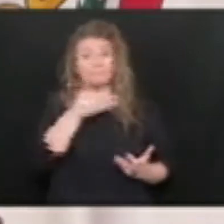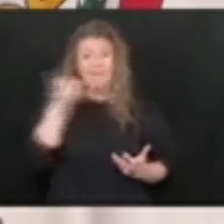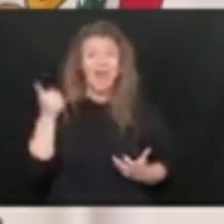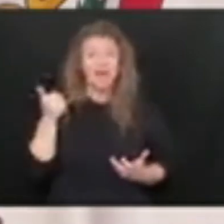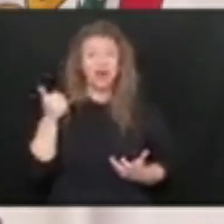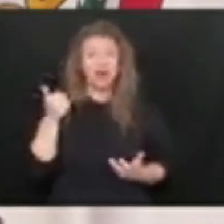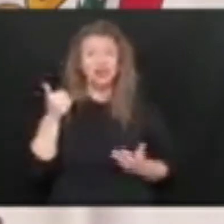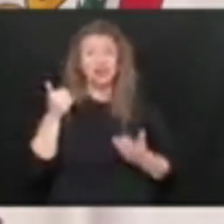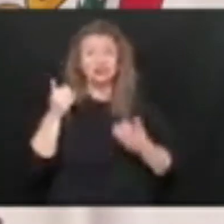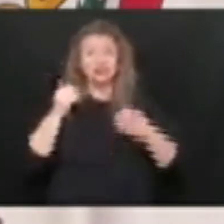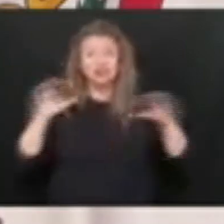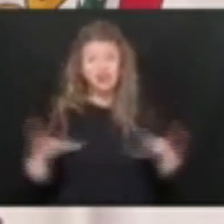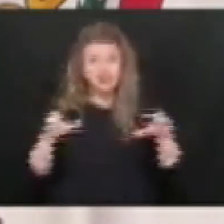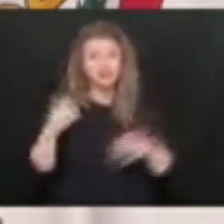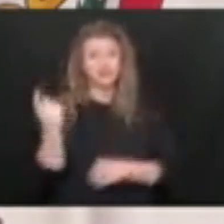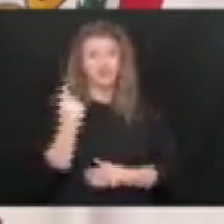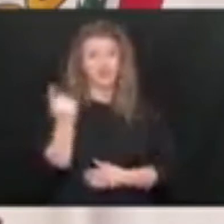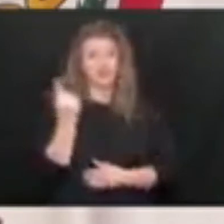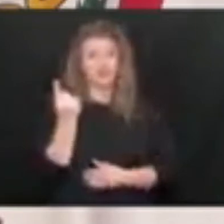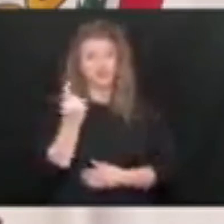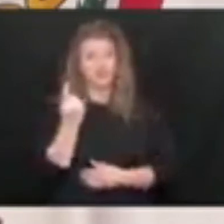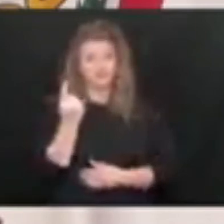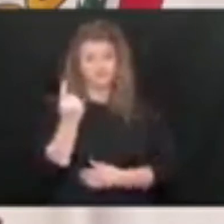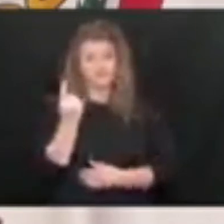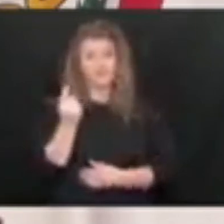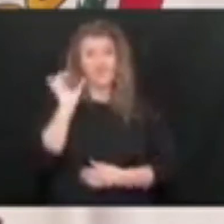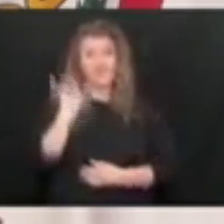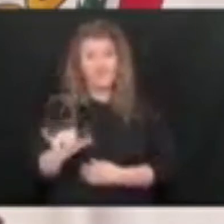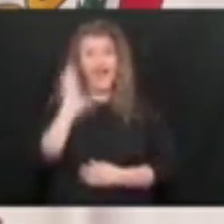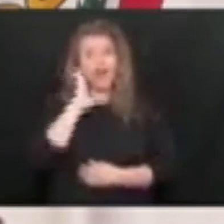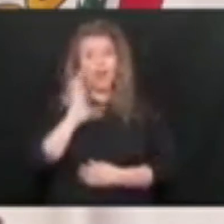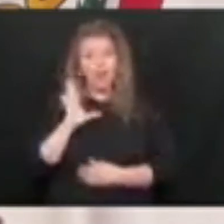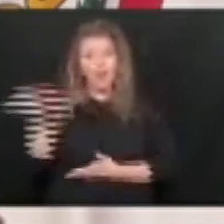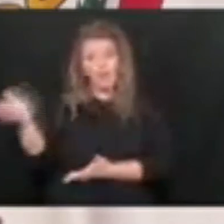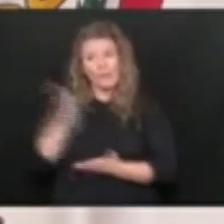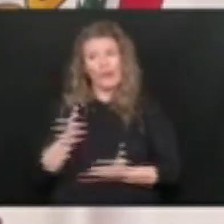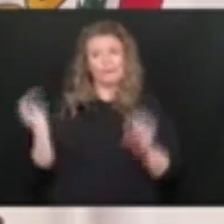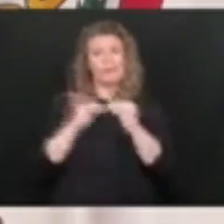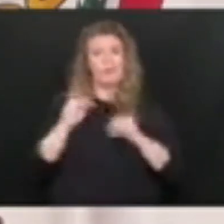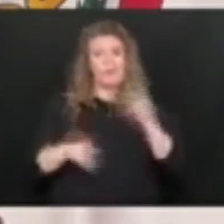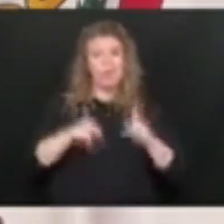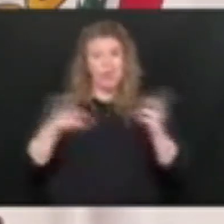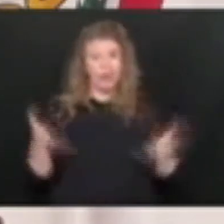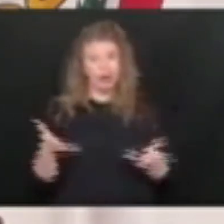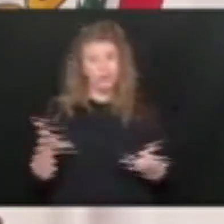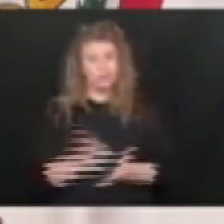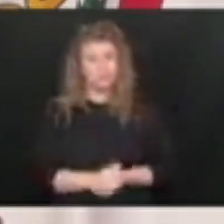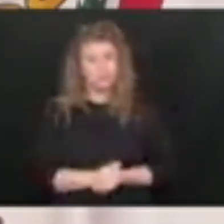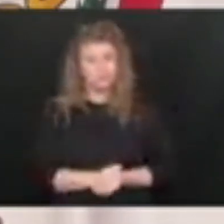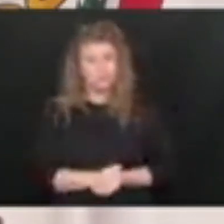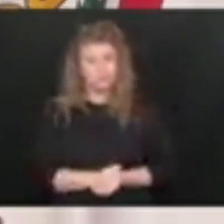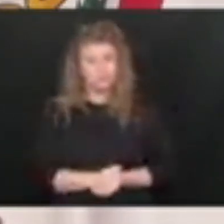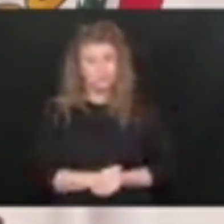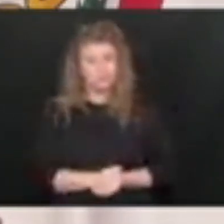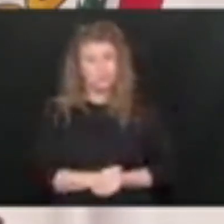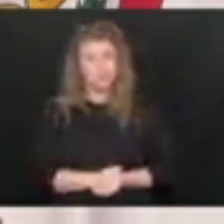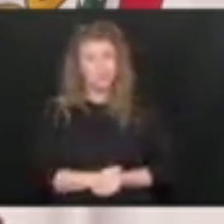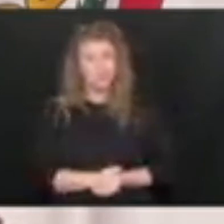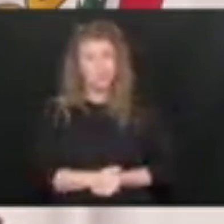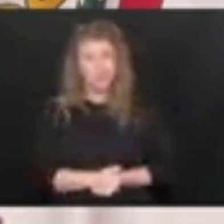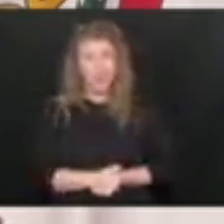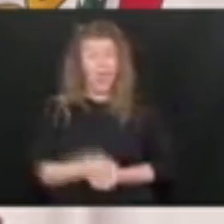be doing stuff that absolutely drives population to us. I absolutely have